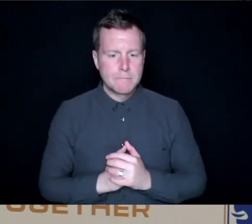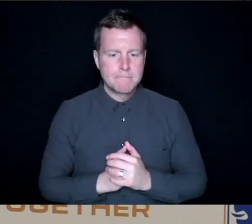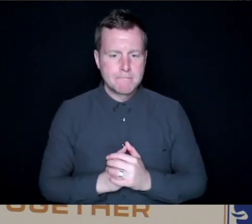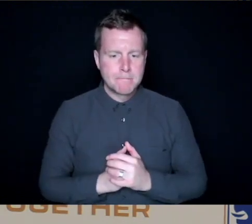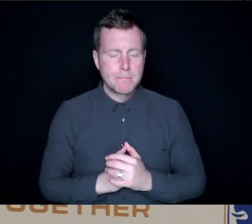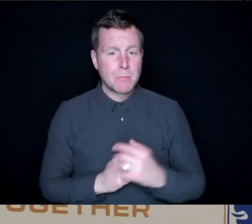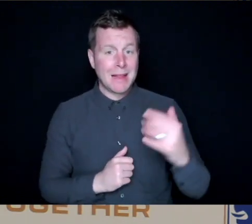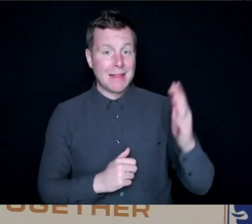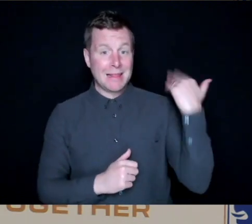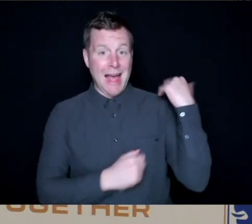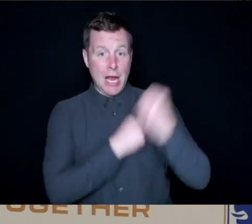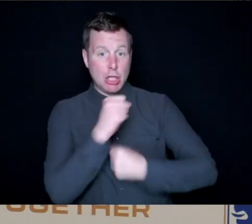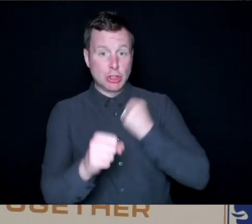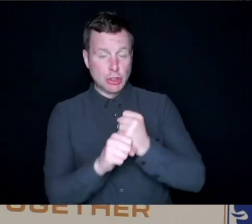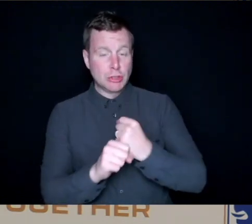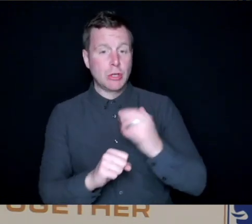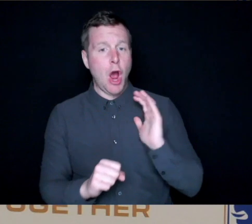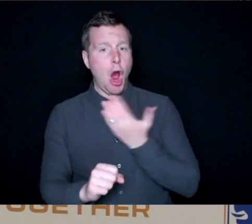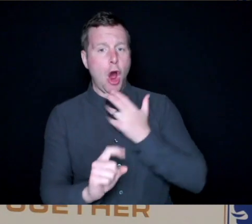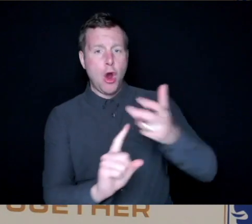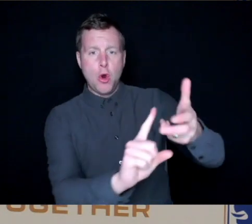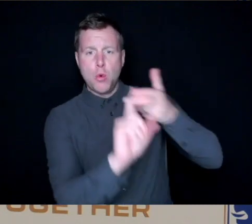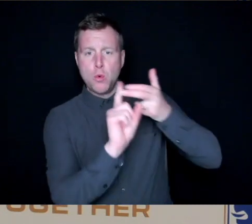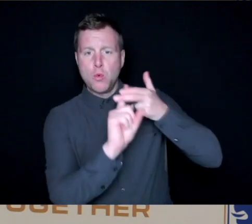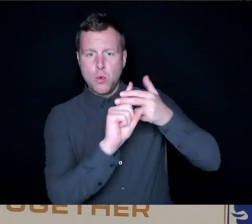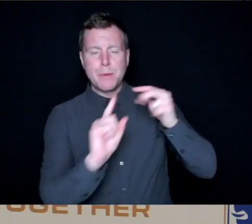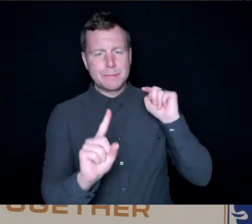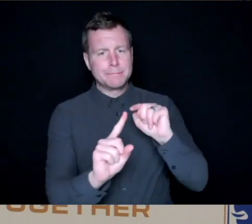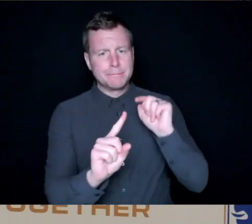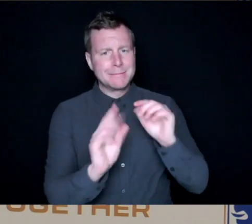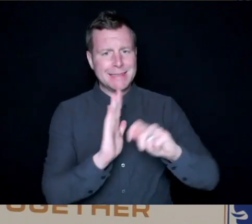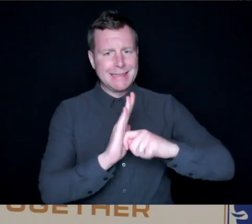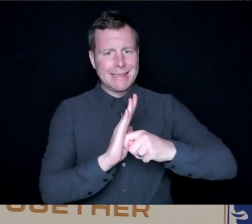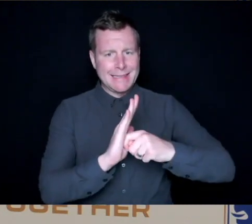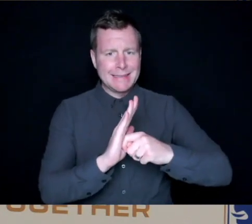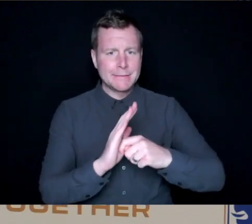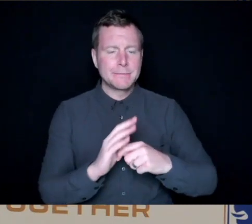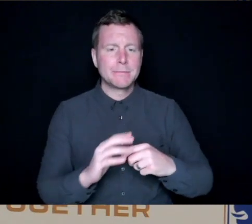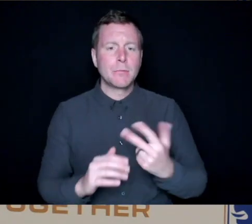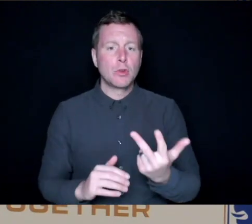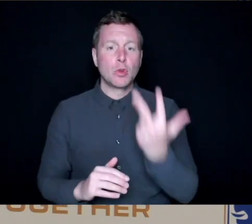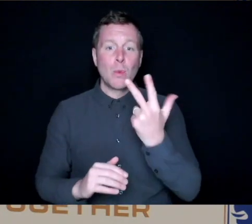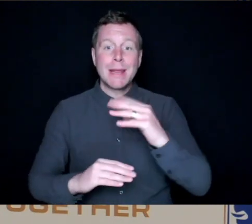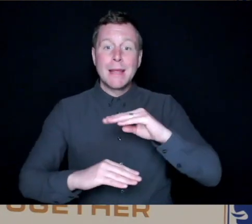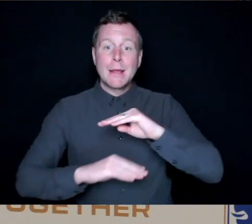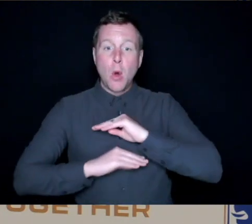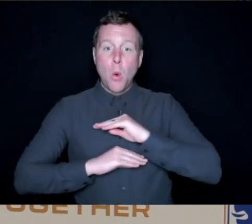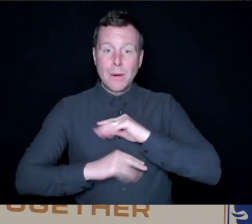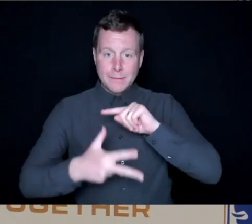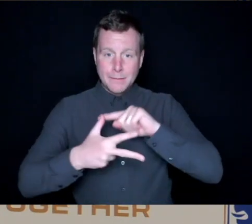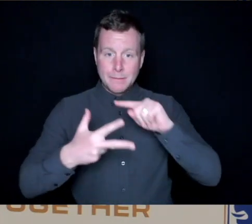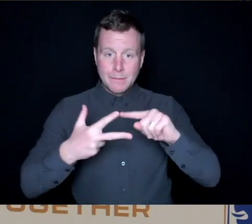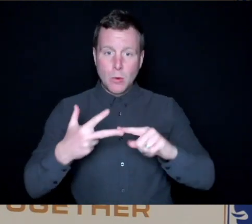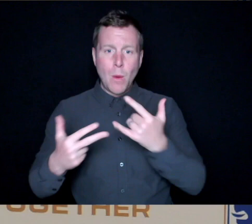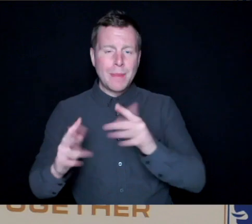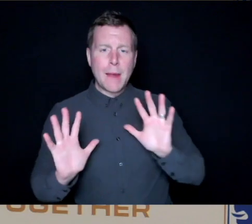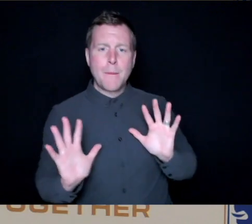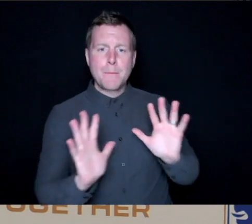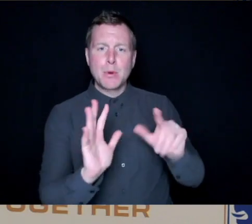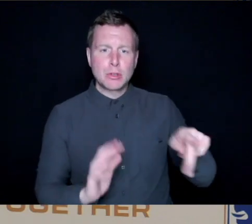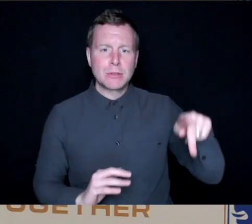we did a really good job last year in our recruitment, I think, in having the 3 goalkeepers that we have, because they push